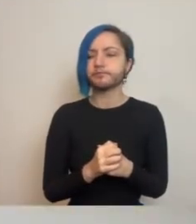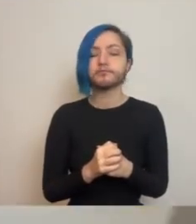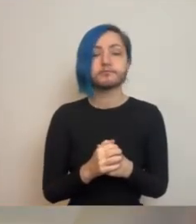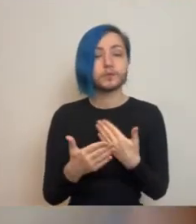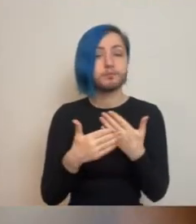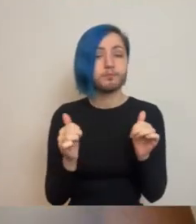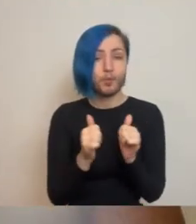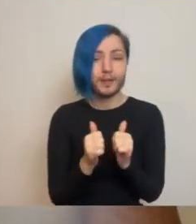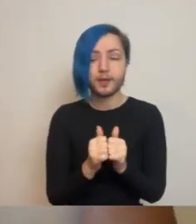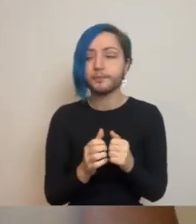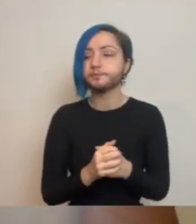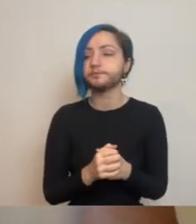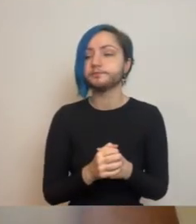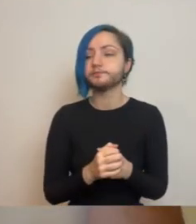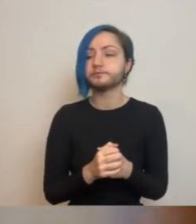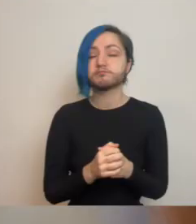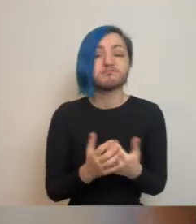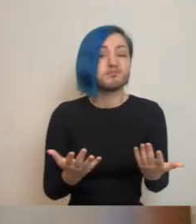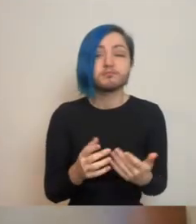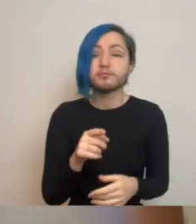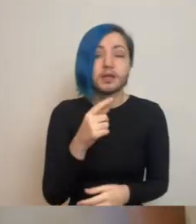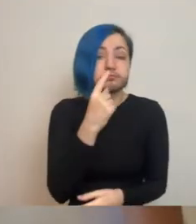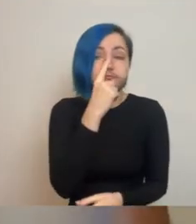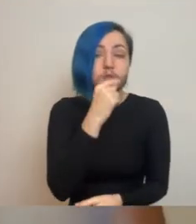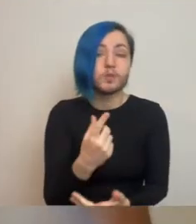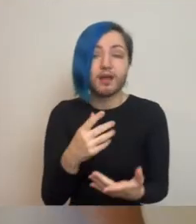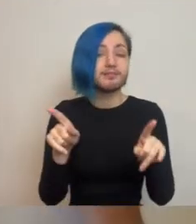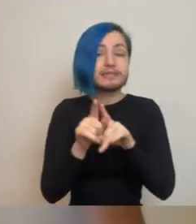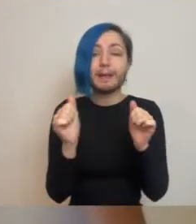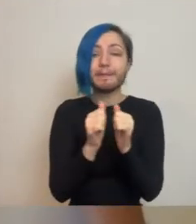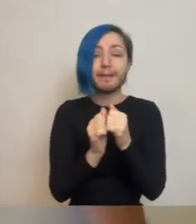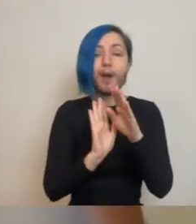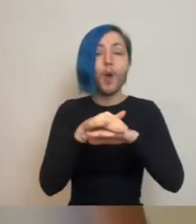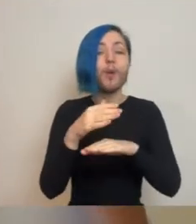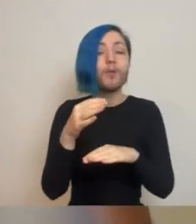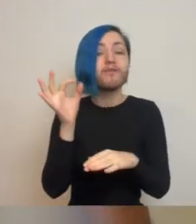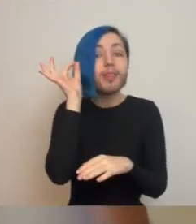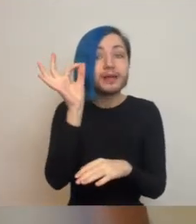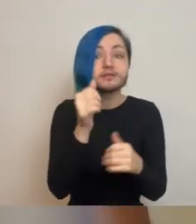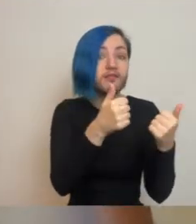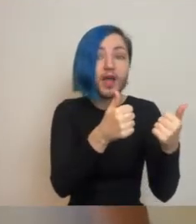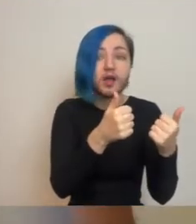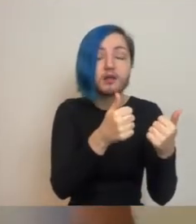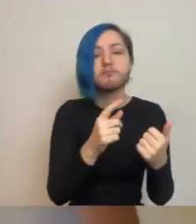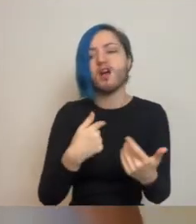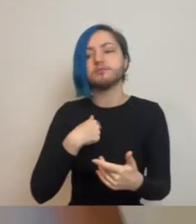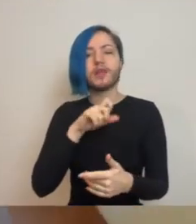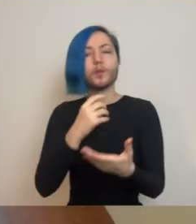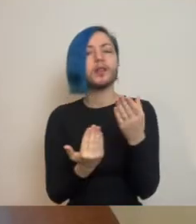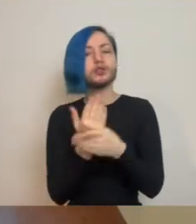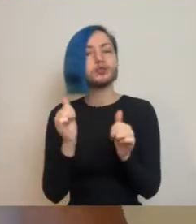So if I take another piece of paper, you could work straight over your pencil lines, but I'm going to work